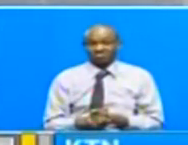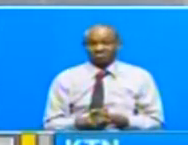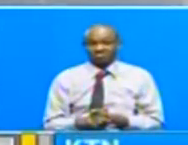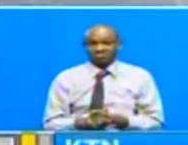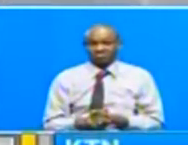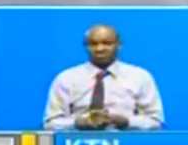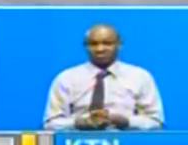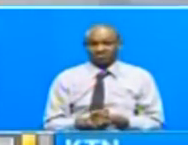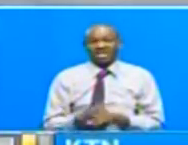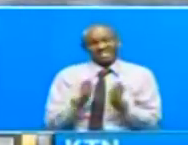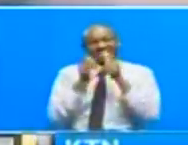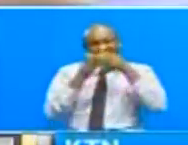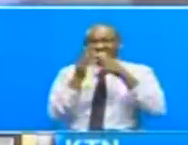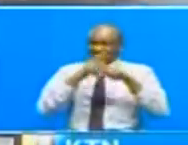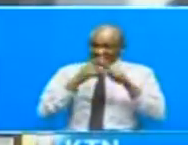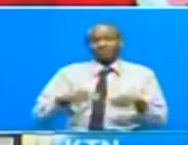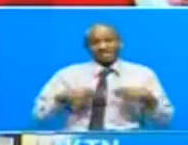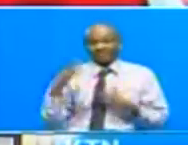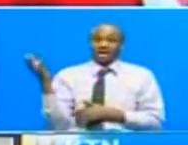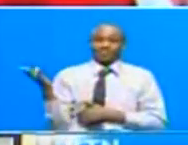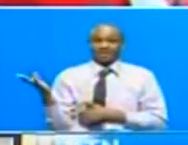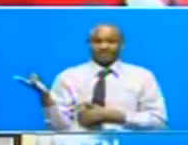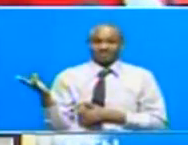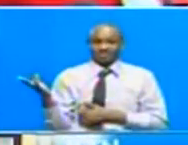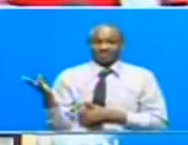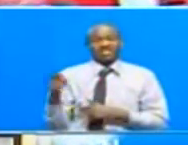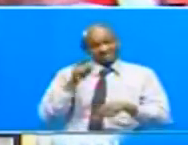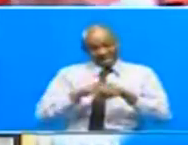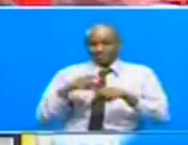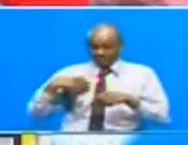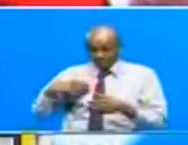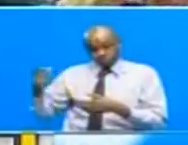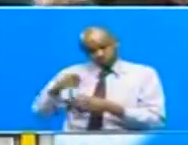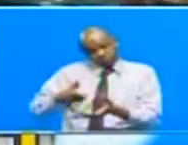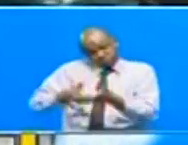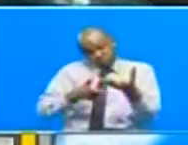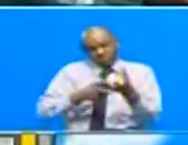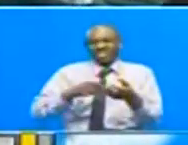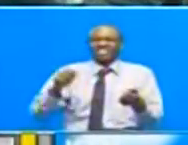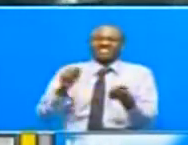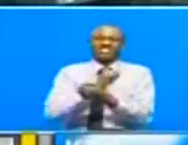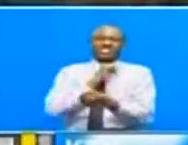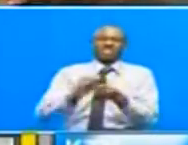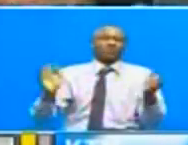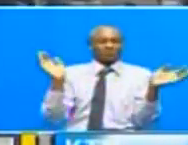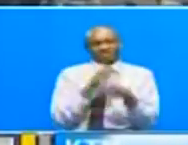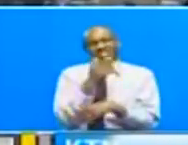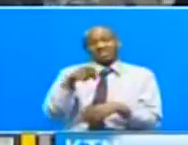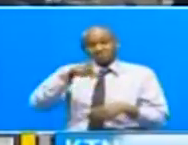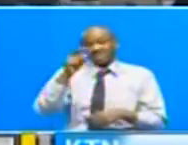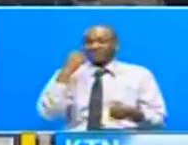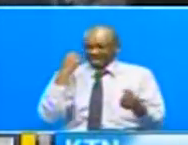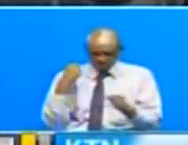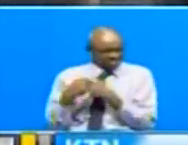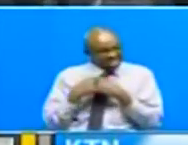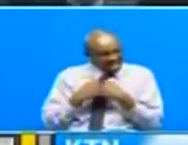For 19 years now. When the firefighters got to the scene, the damage was already done. Theirs was a tough